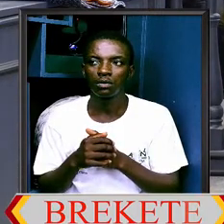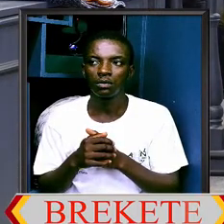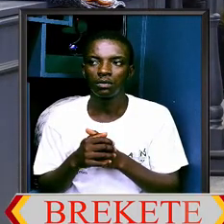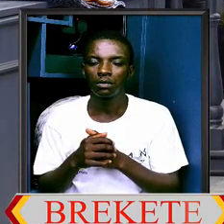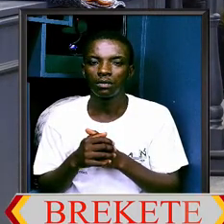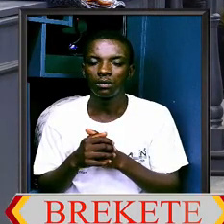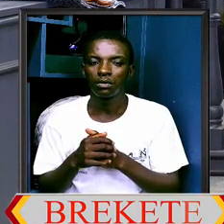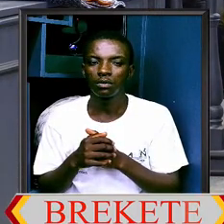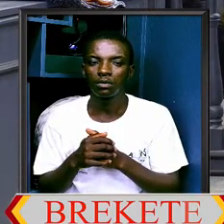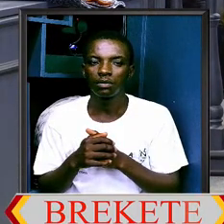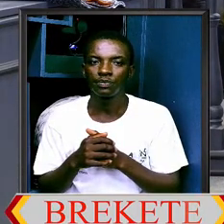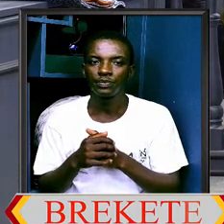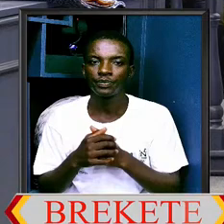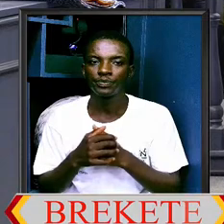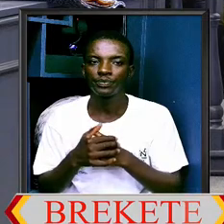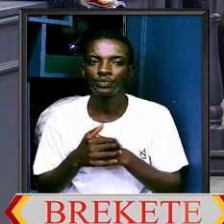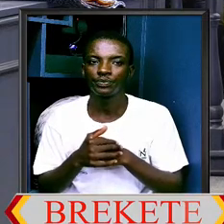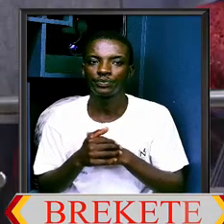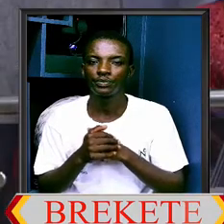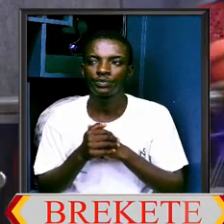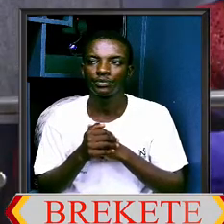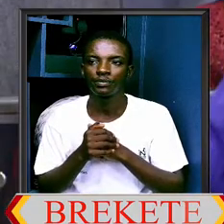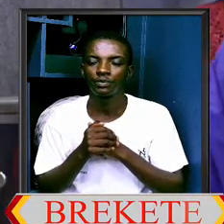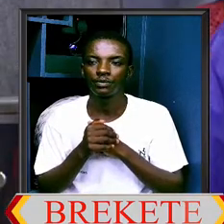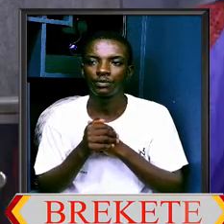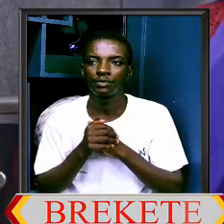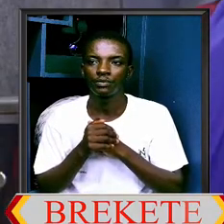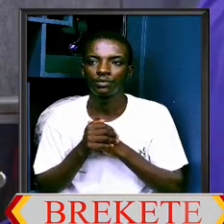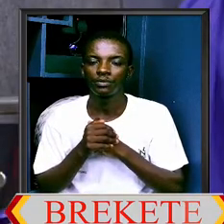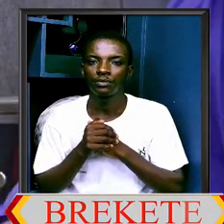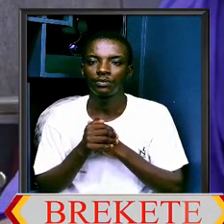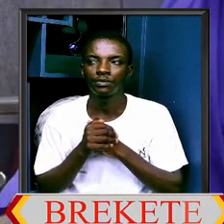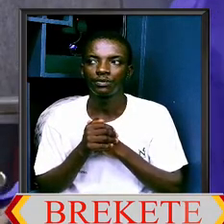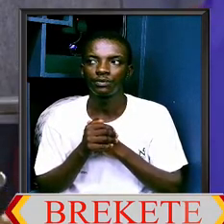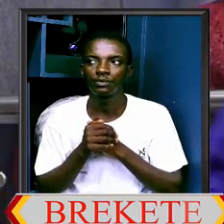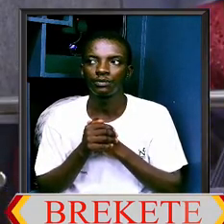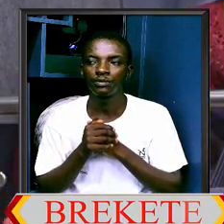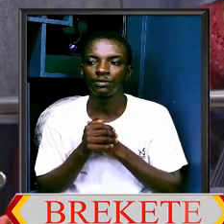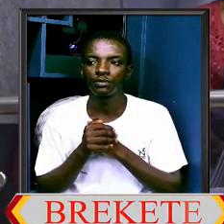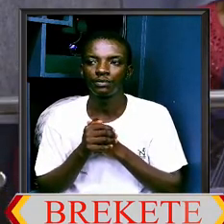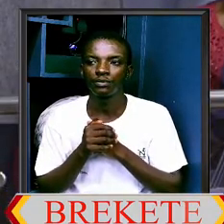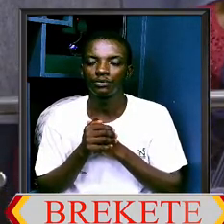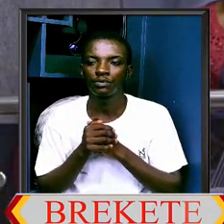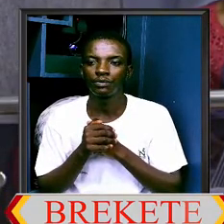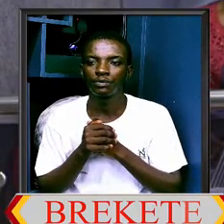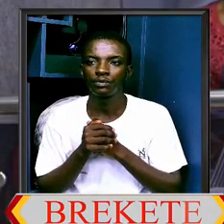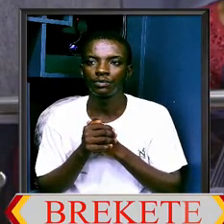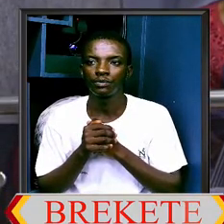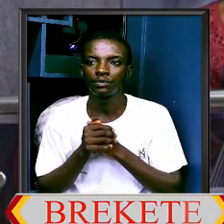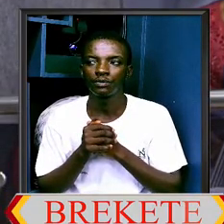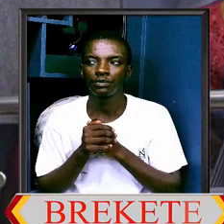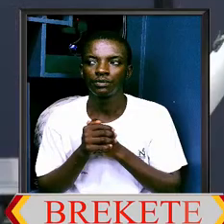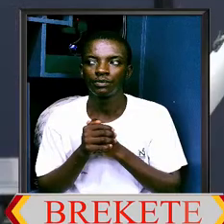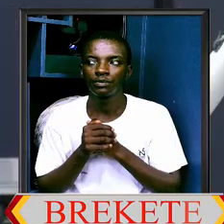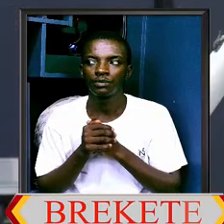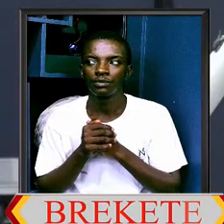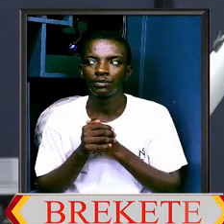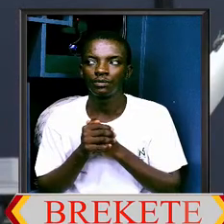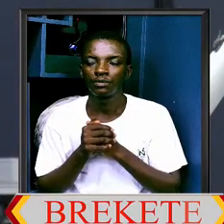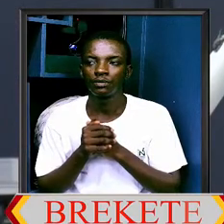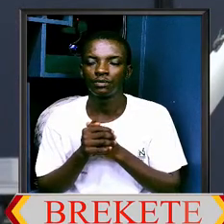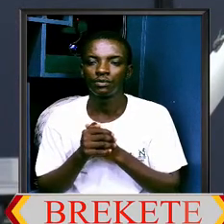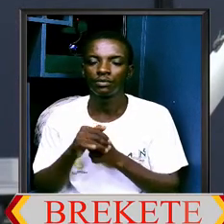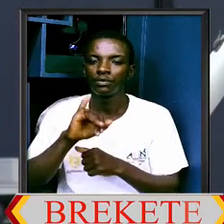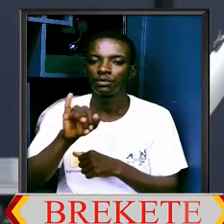are outside. Let me get it. Please give me another update, please. Okay, sir, we get